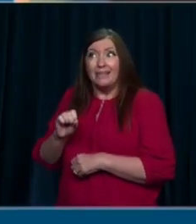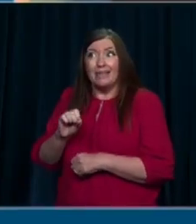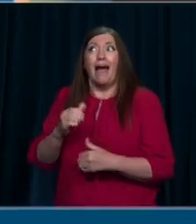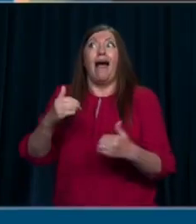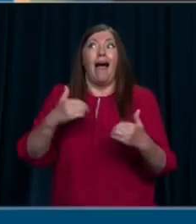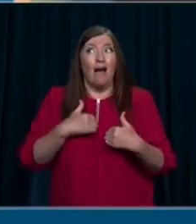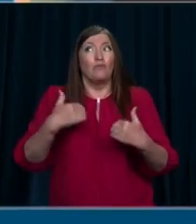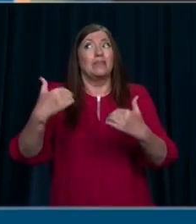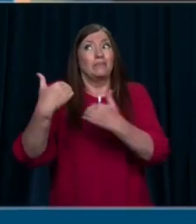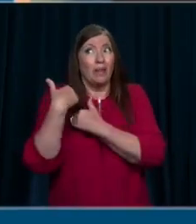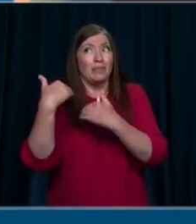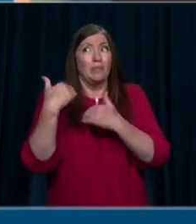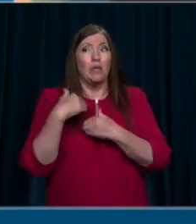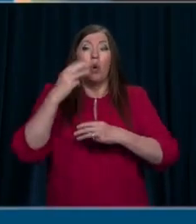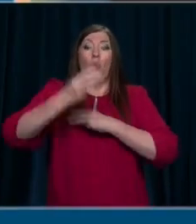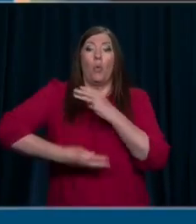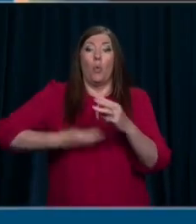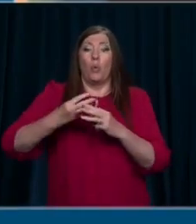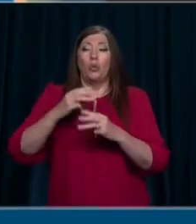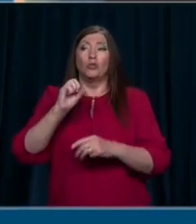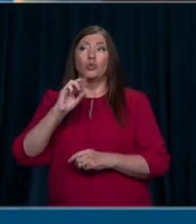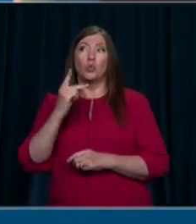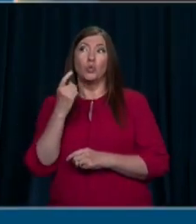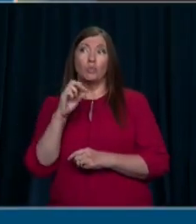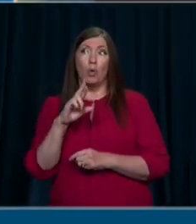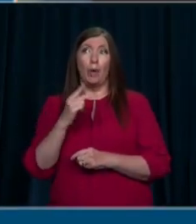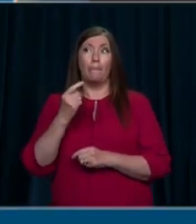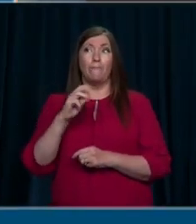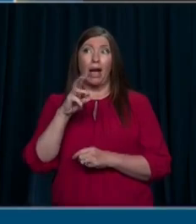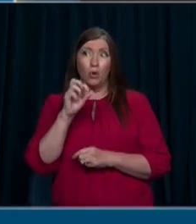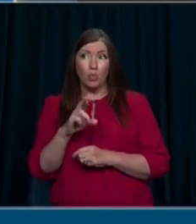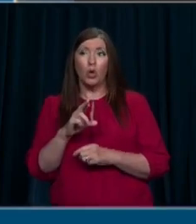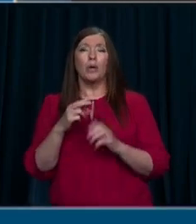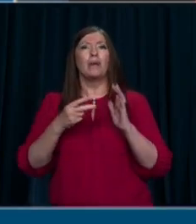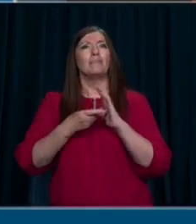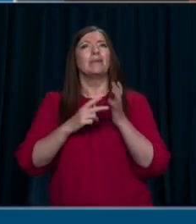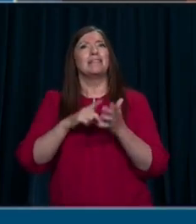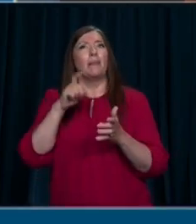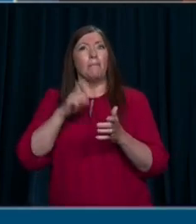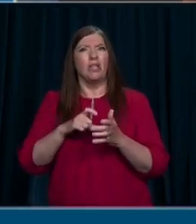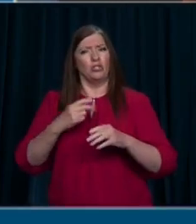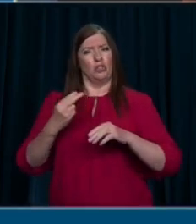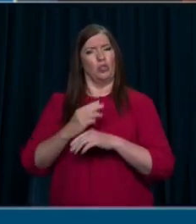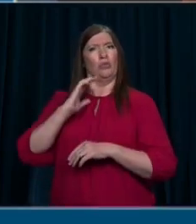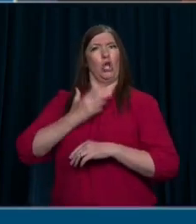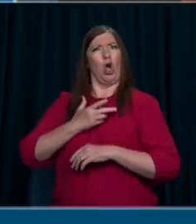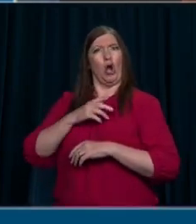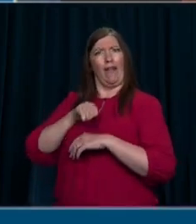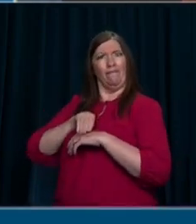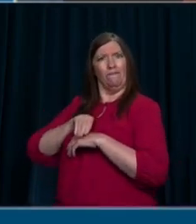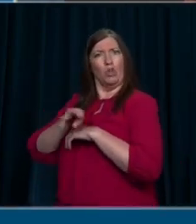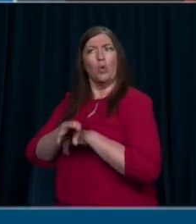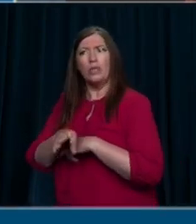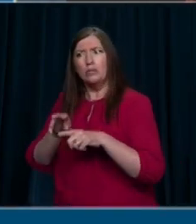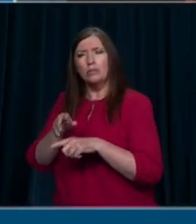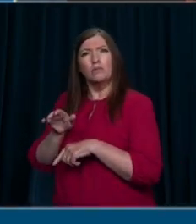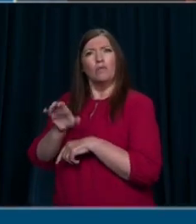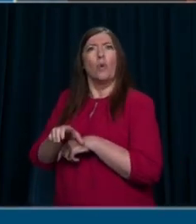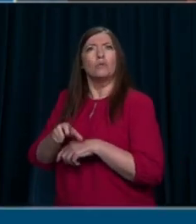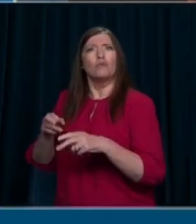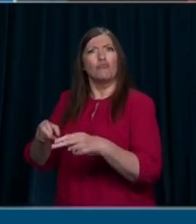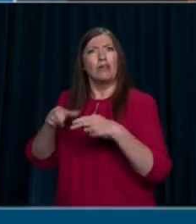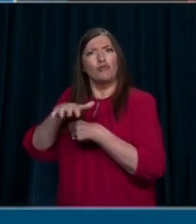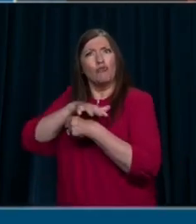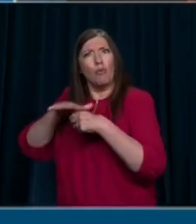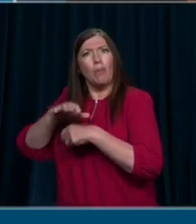of being a world superpower. That means that we have to flex our influence to make regional powers be in control